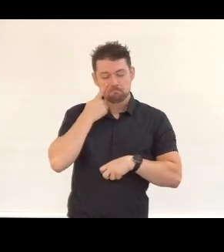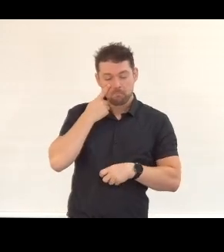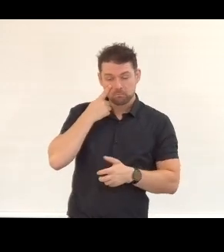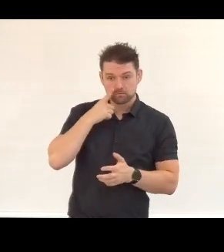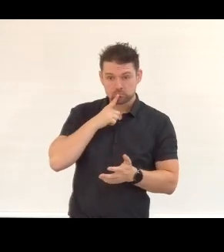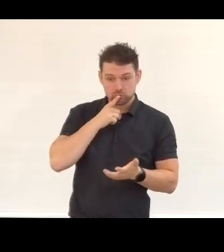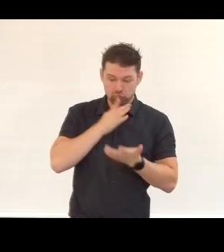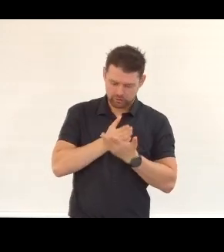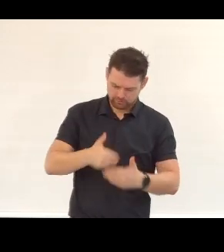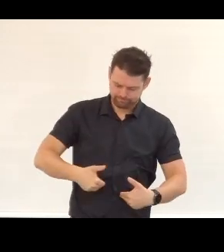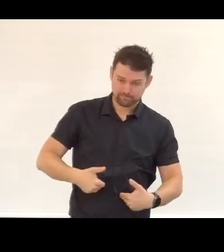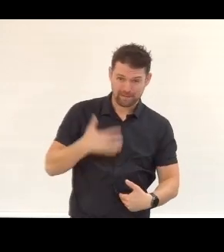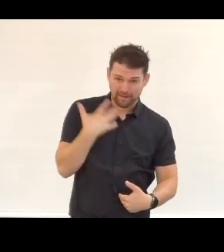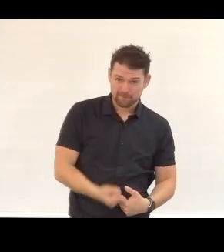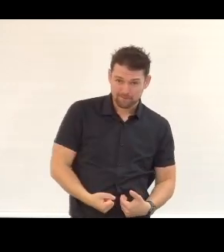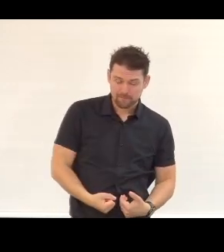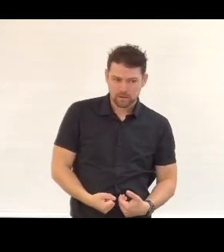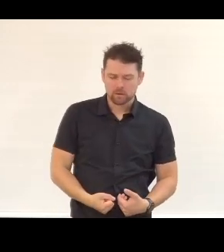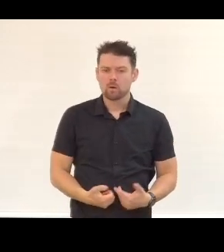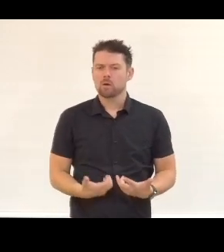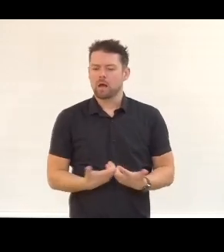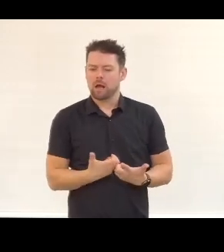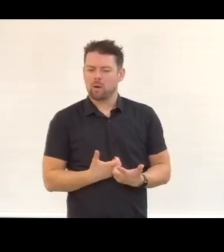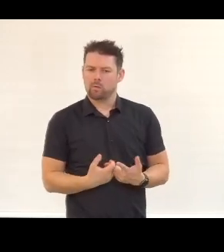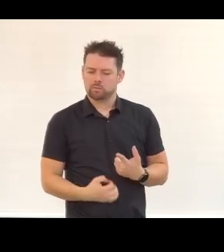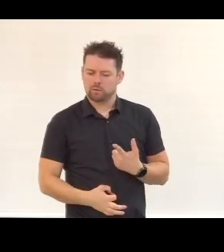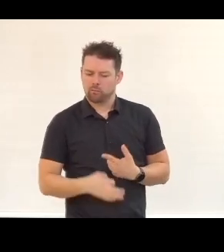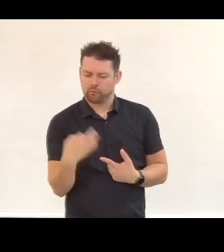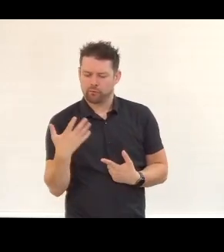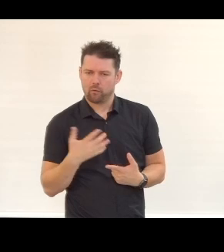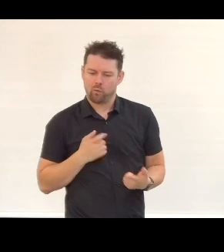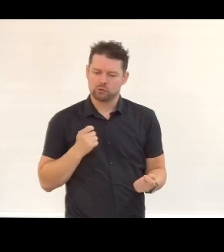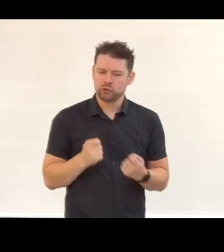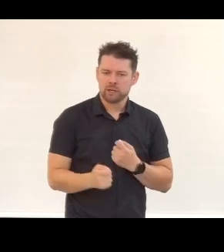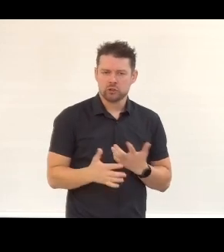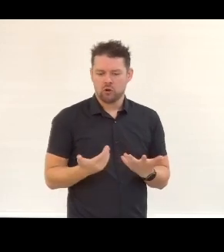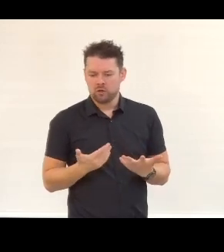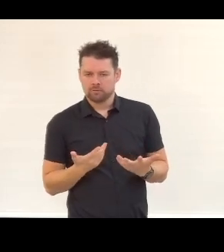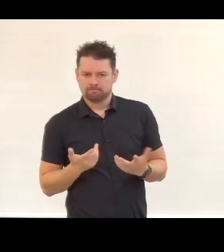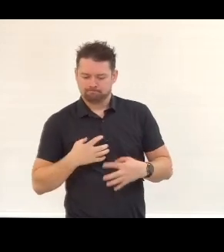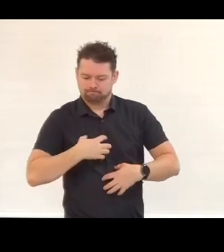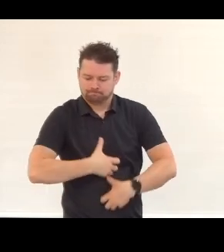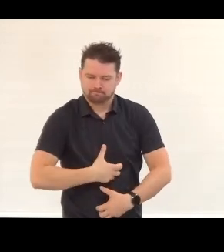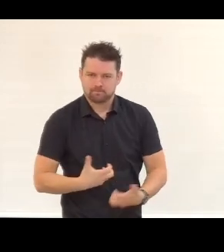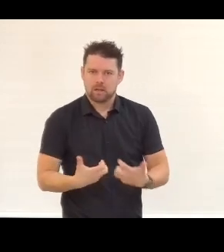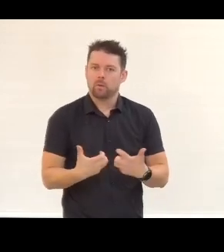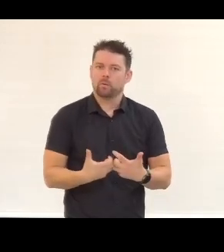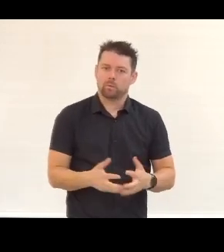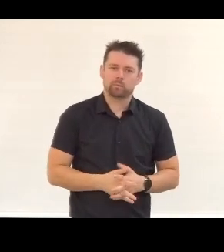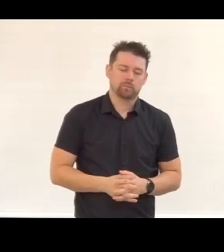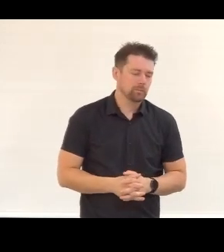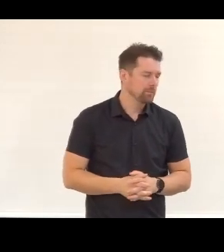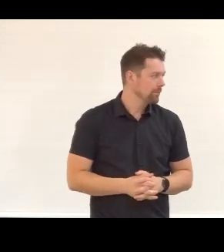much trust we had, and also how it changed during the mission. So that was in a 2-week